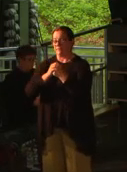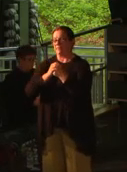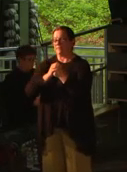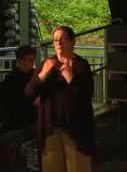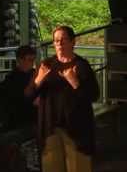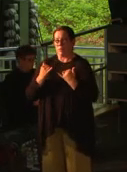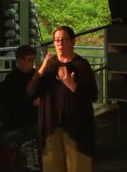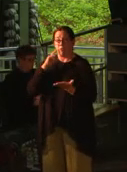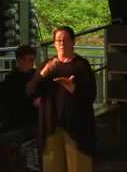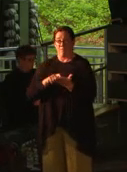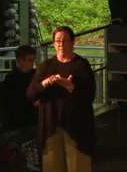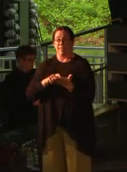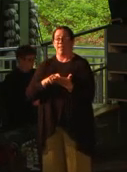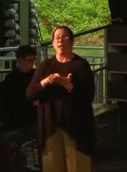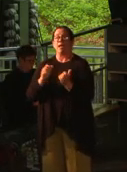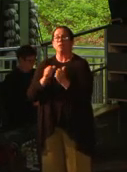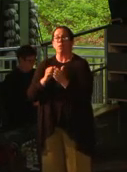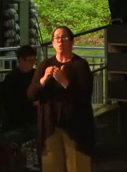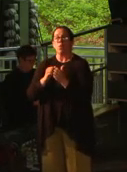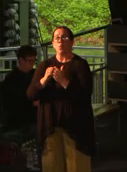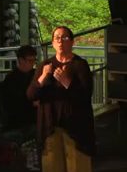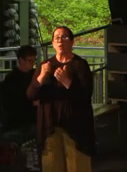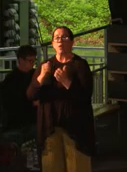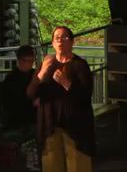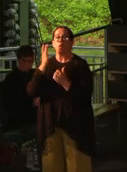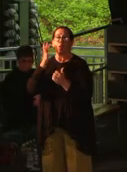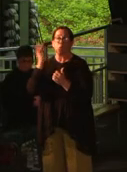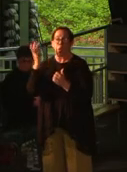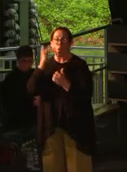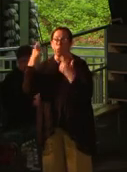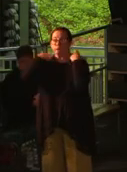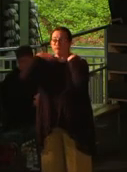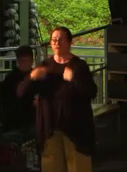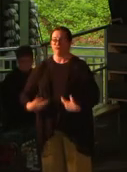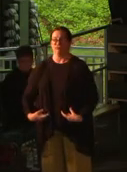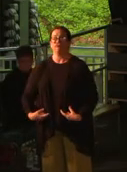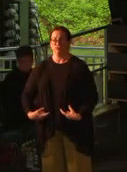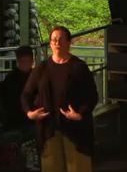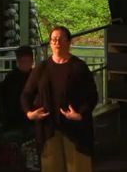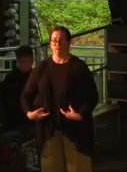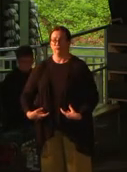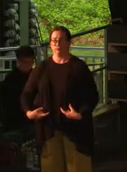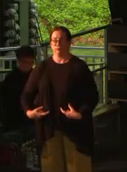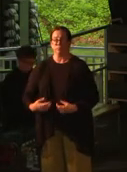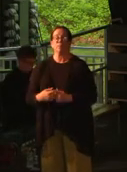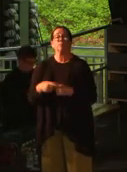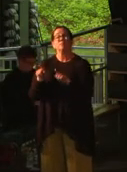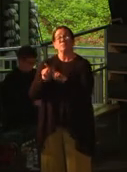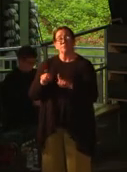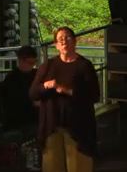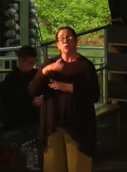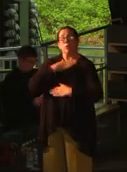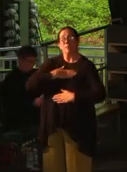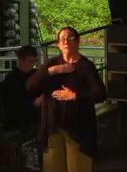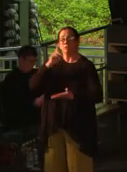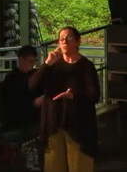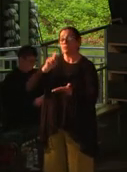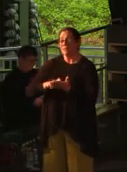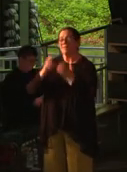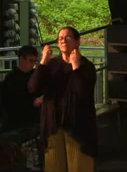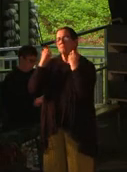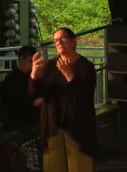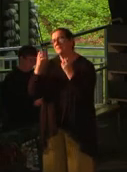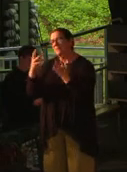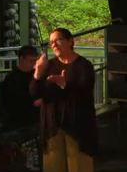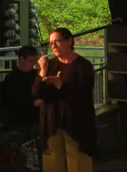are recognized with gold stoles. I am also very pleased to recognize the many graduates